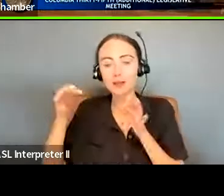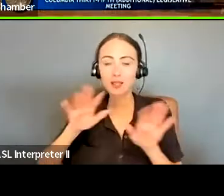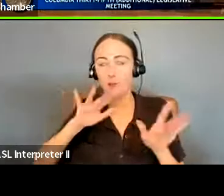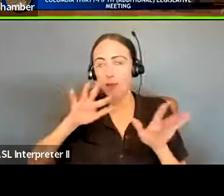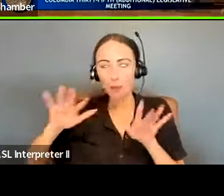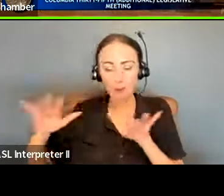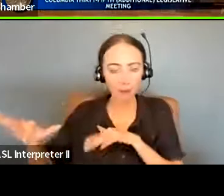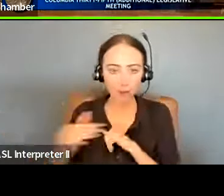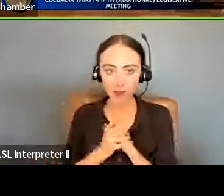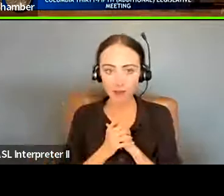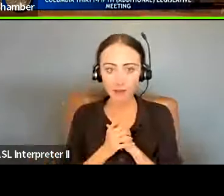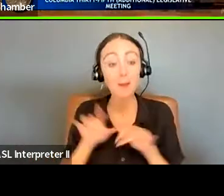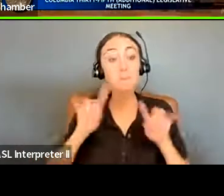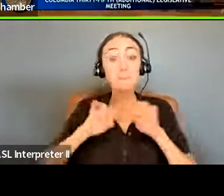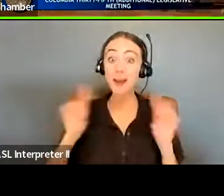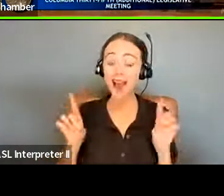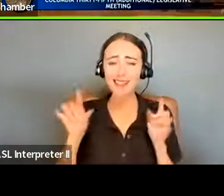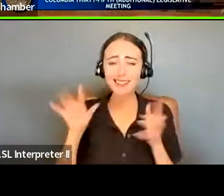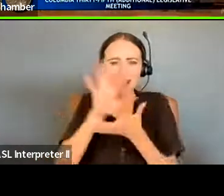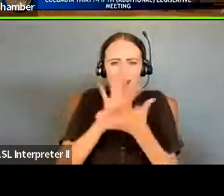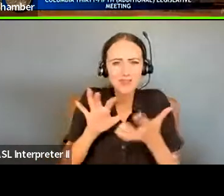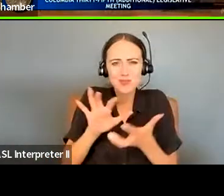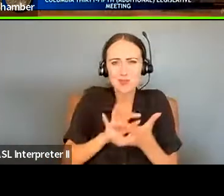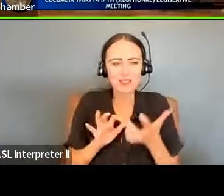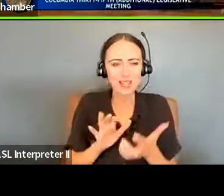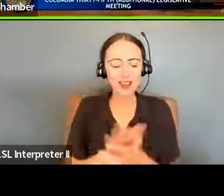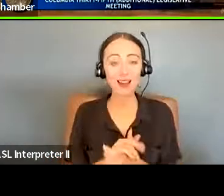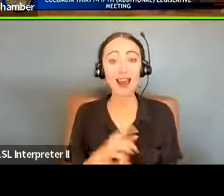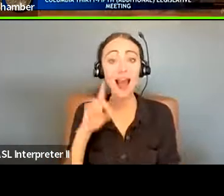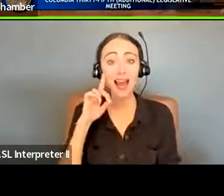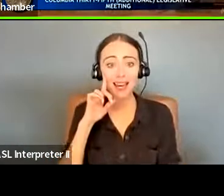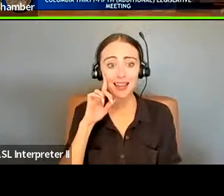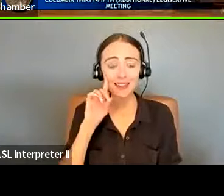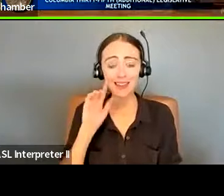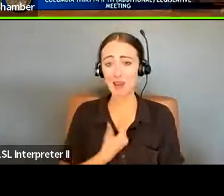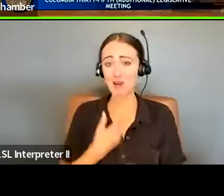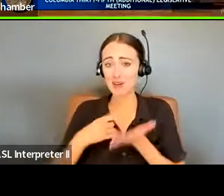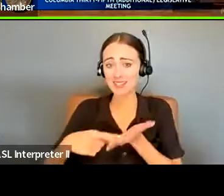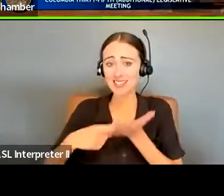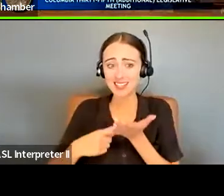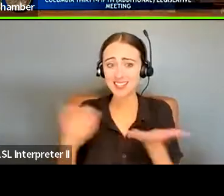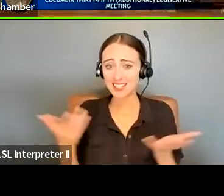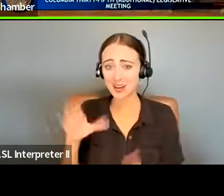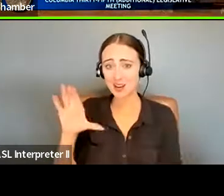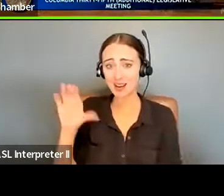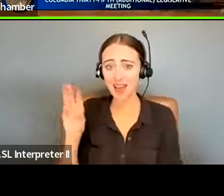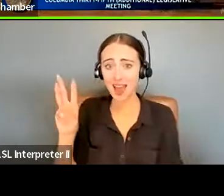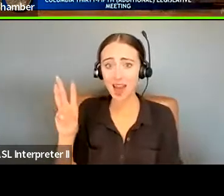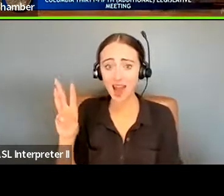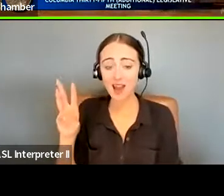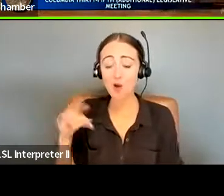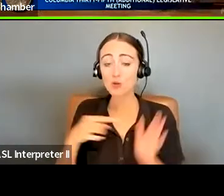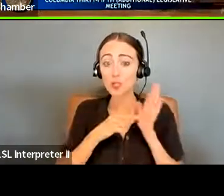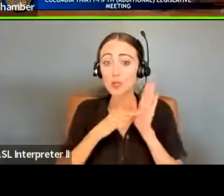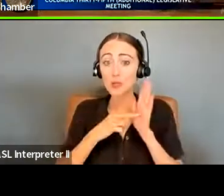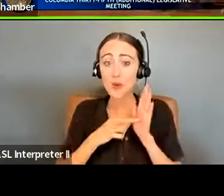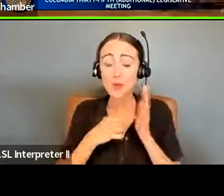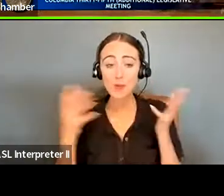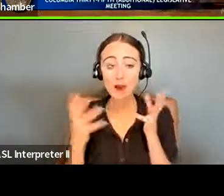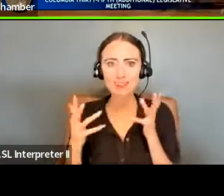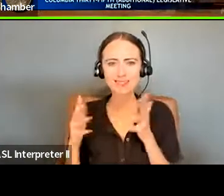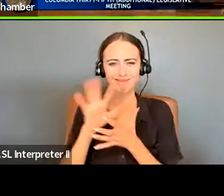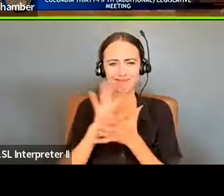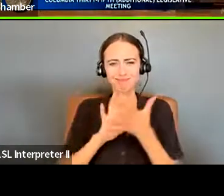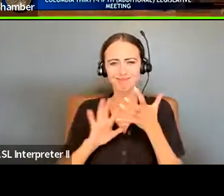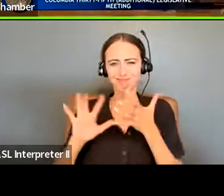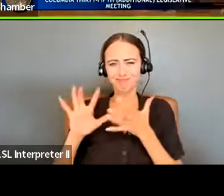blah, blah, blah, but it's confusing. I think even our discussion at the CAL demonstrated that it's